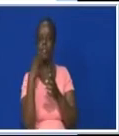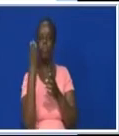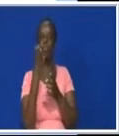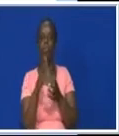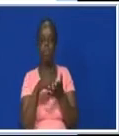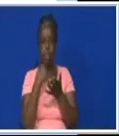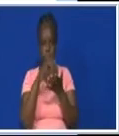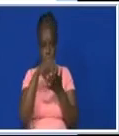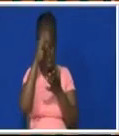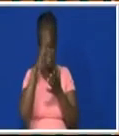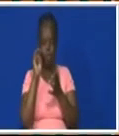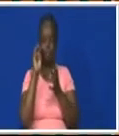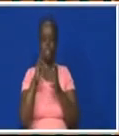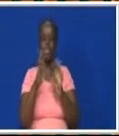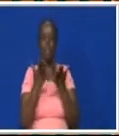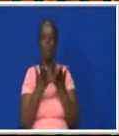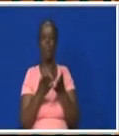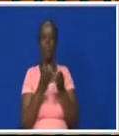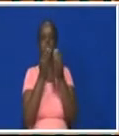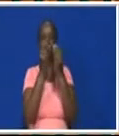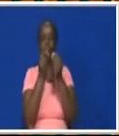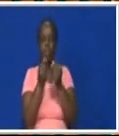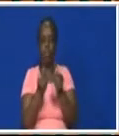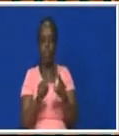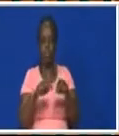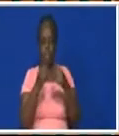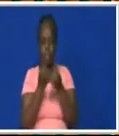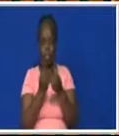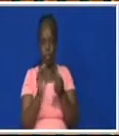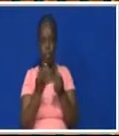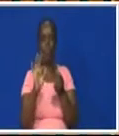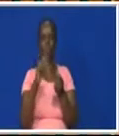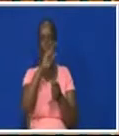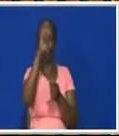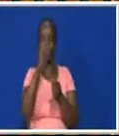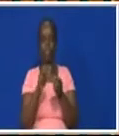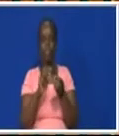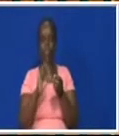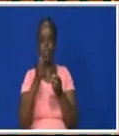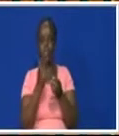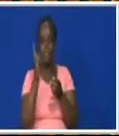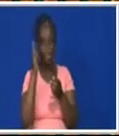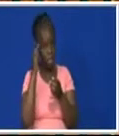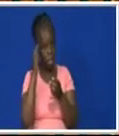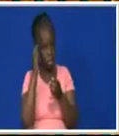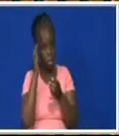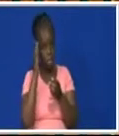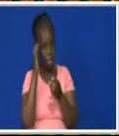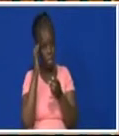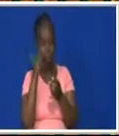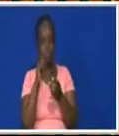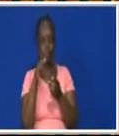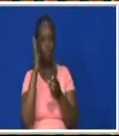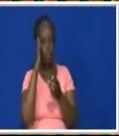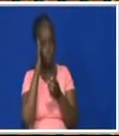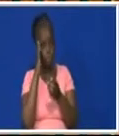learner, we have to see how we handle this kind of questions. The first thing we need to note is that